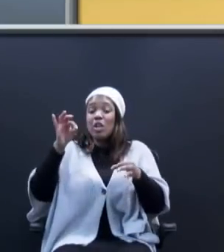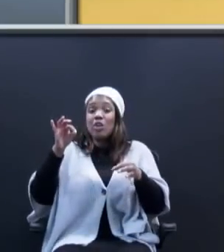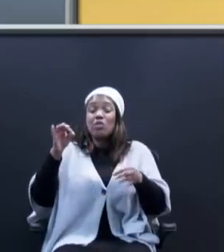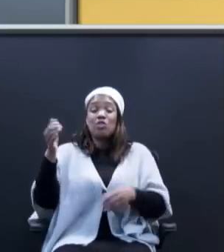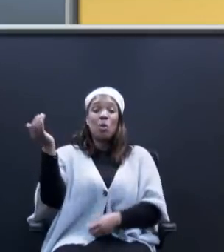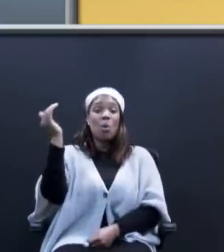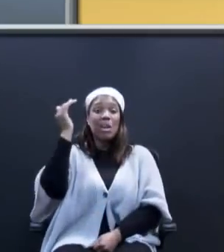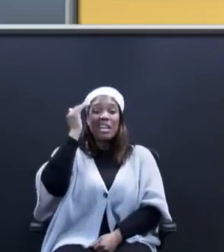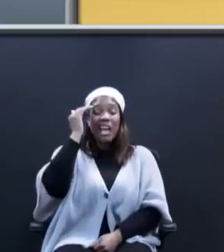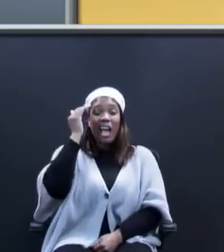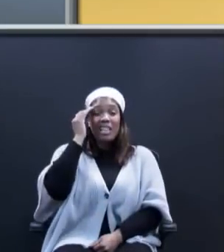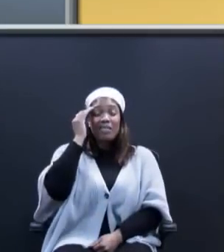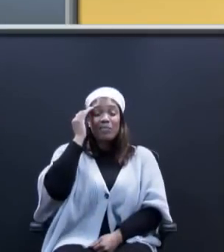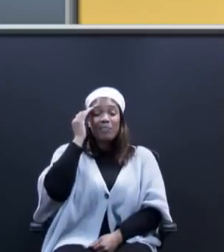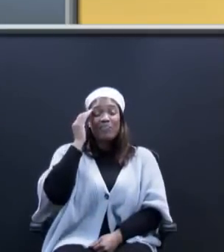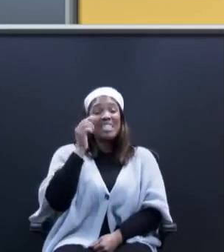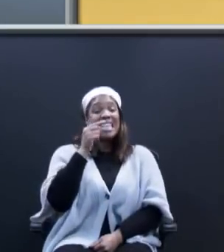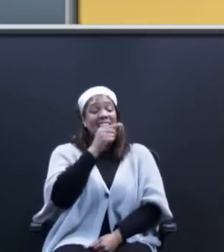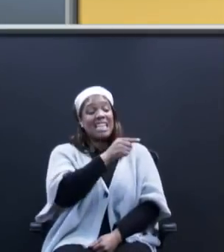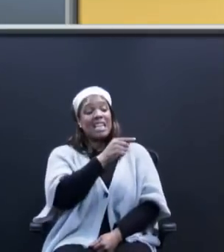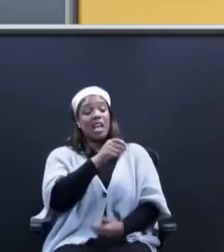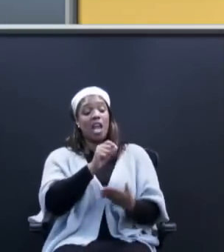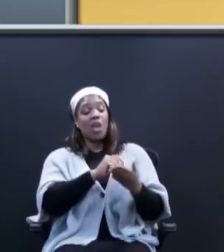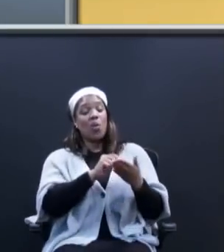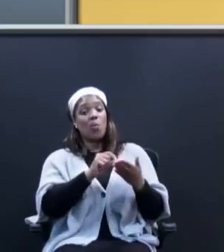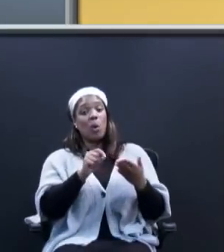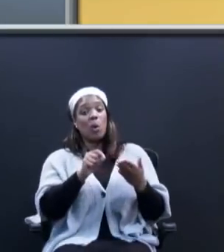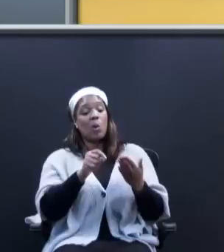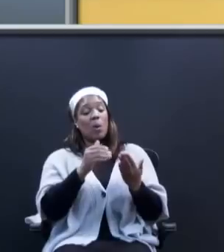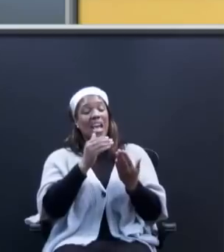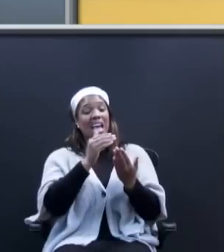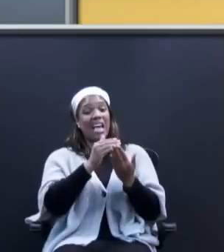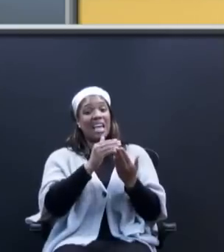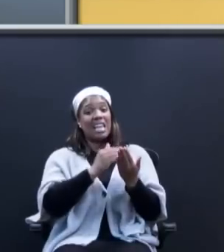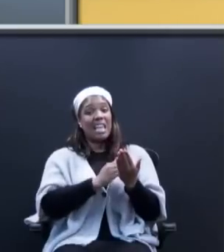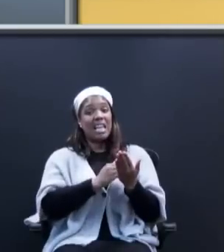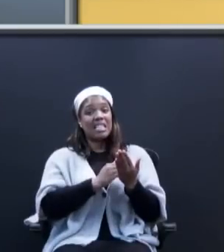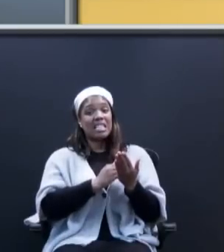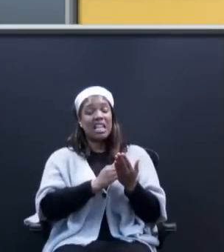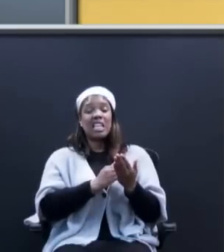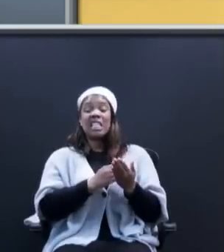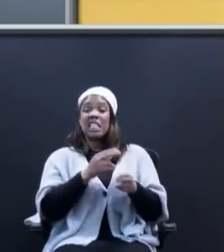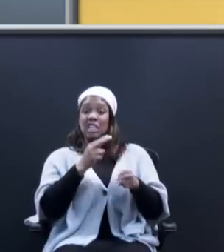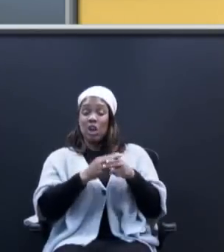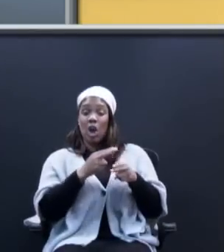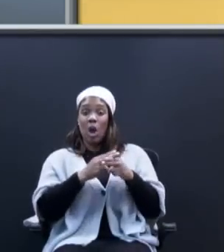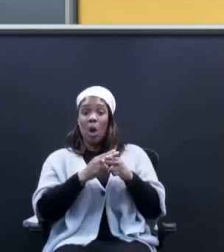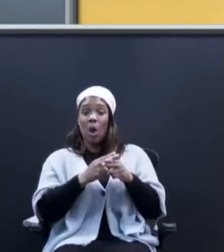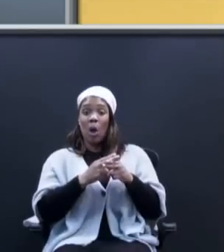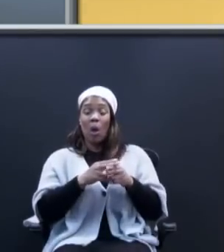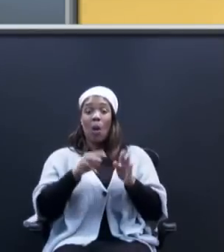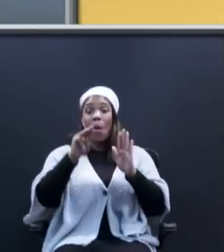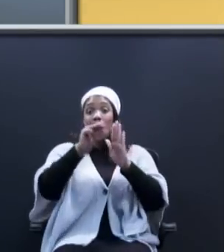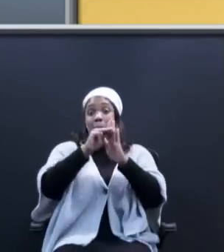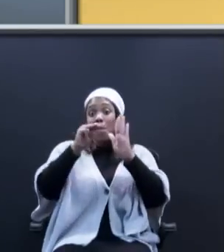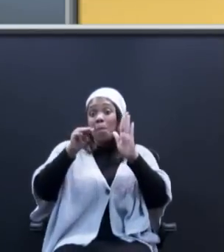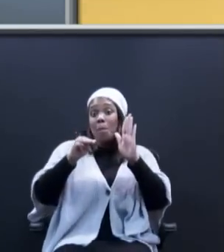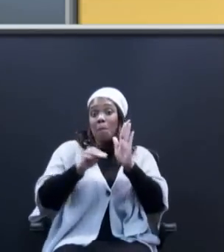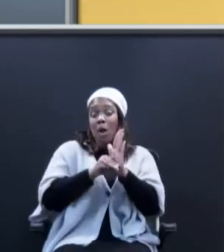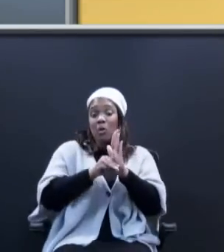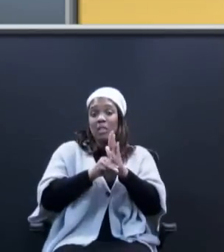That's why I have a lesson, sisters and brothers, called Moses, the prophet of God throughout all generations. Because this is spiritual stuff Moses